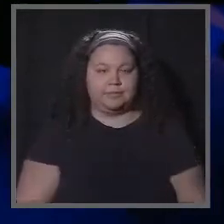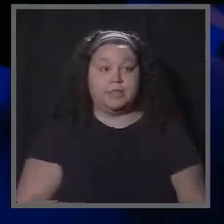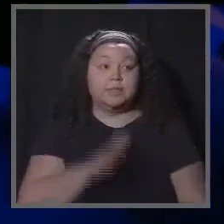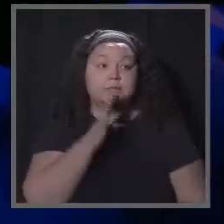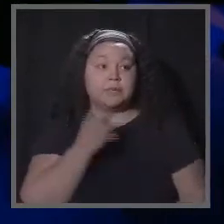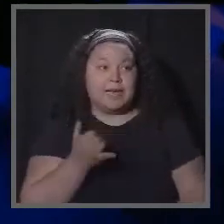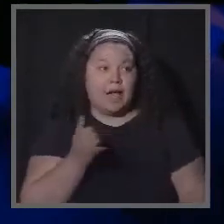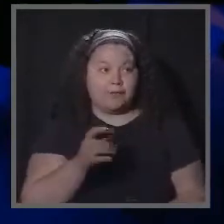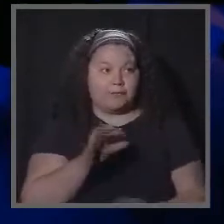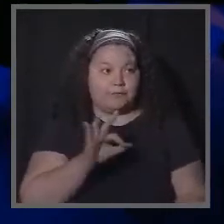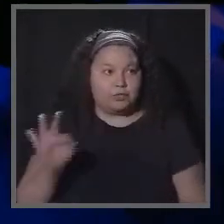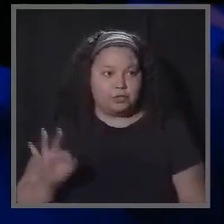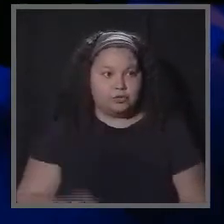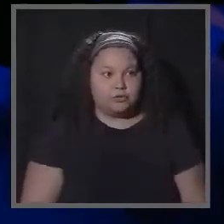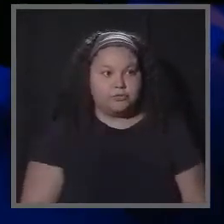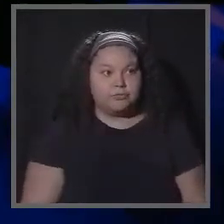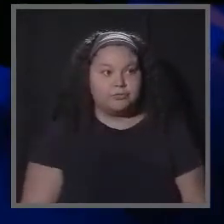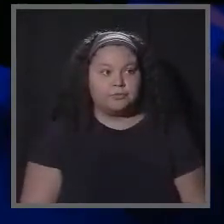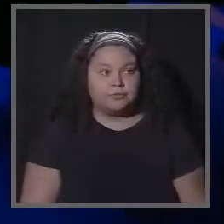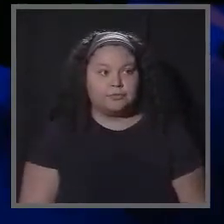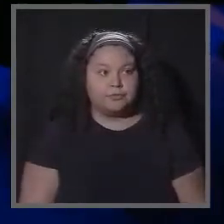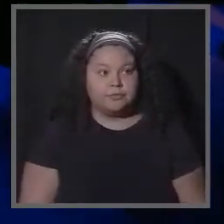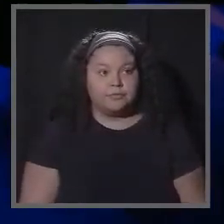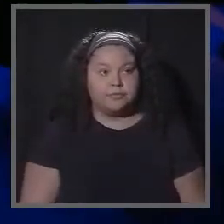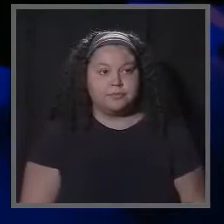You have the floor.